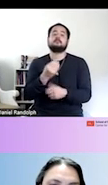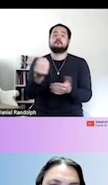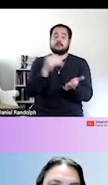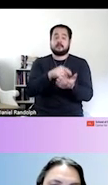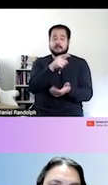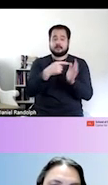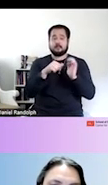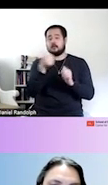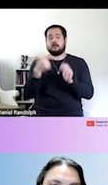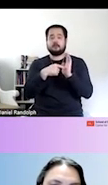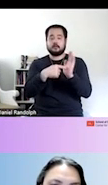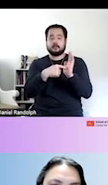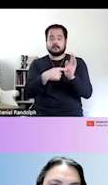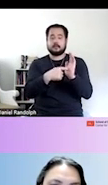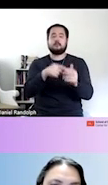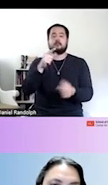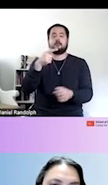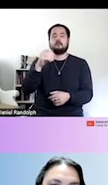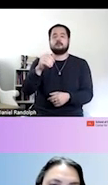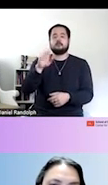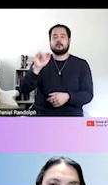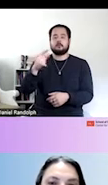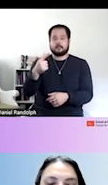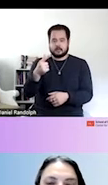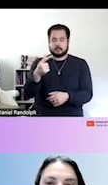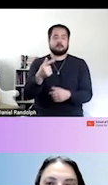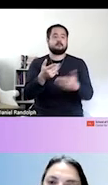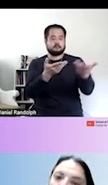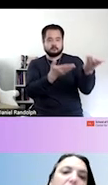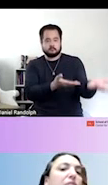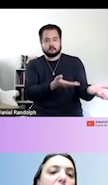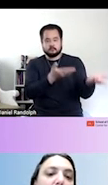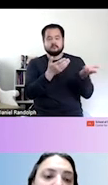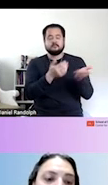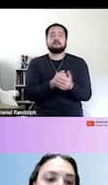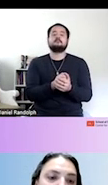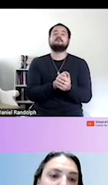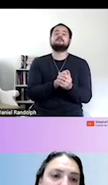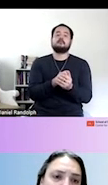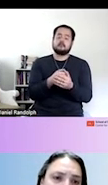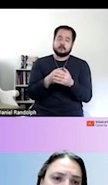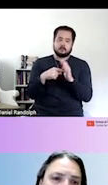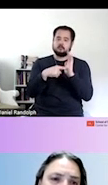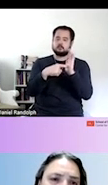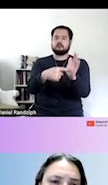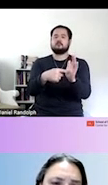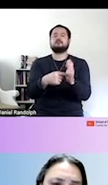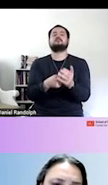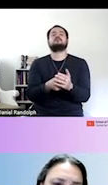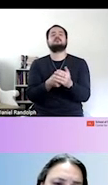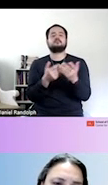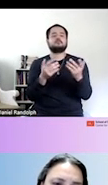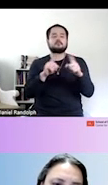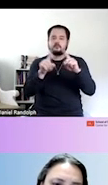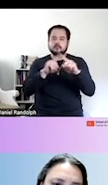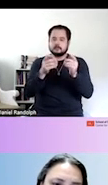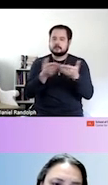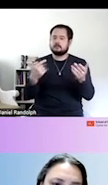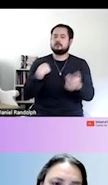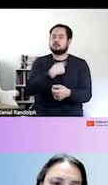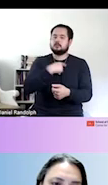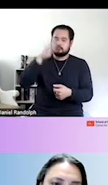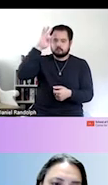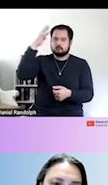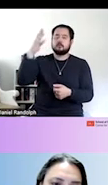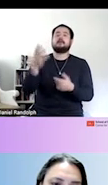these are some of the things that we've created, and we give out as part of our home assessment project for children and family that might have these